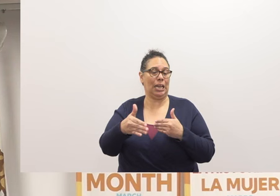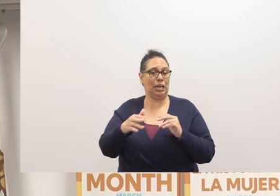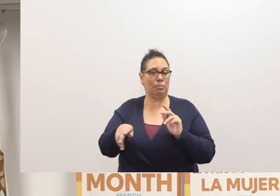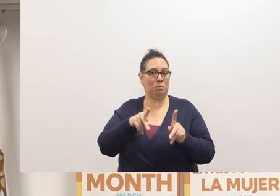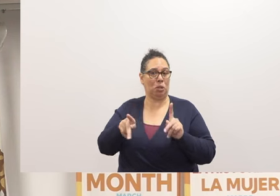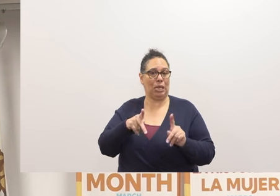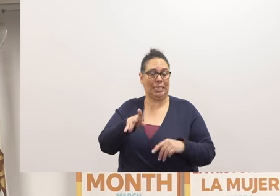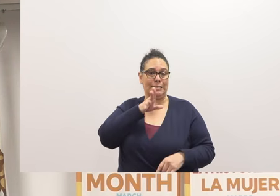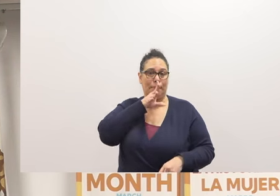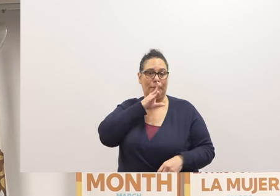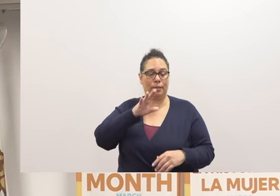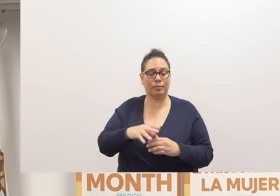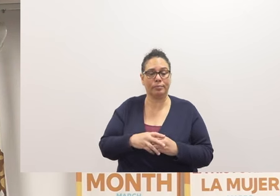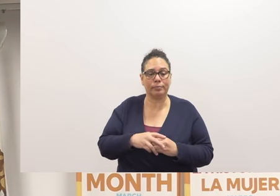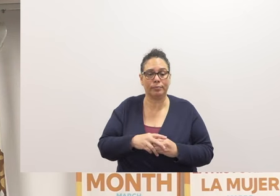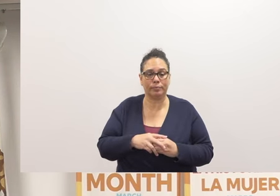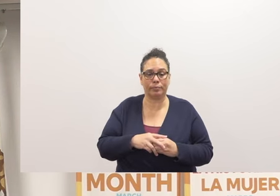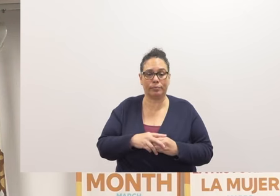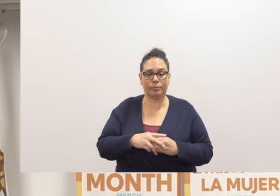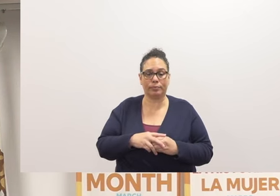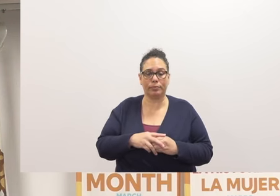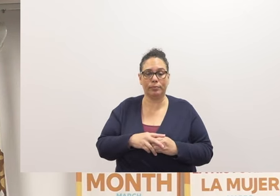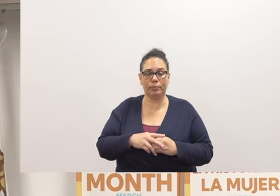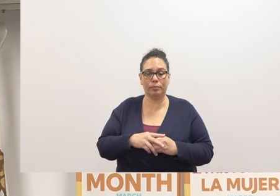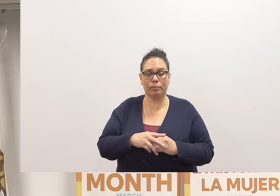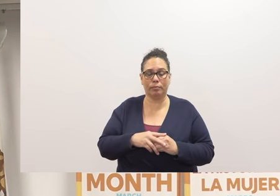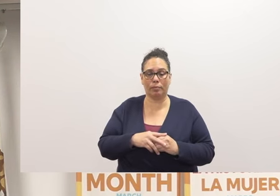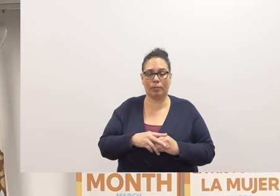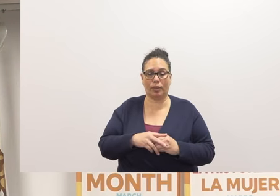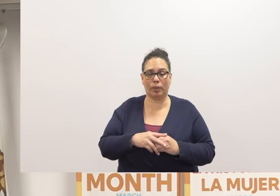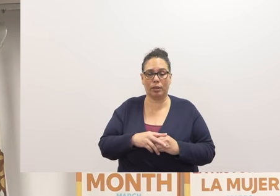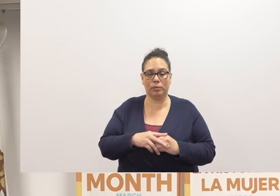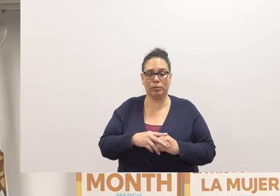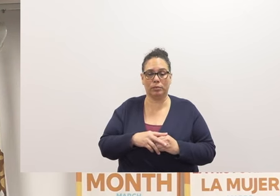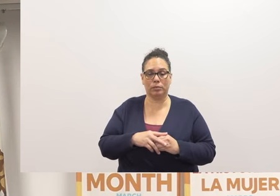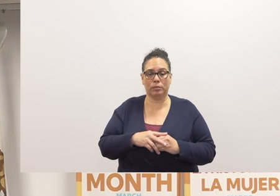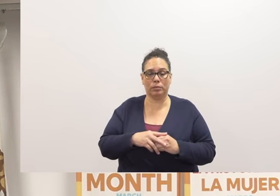can make public comment. Okay. I think